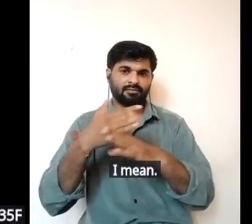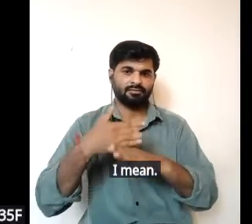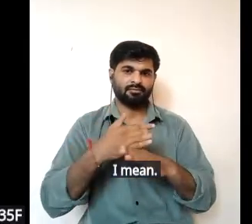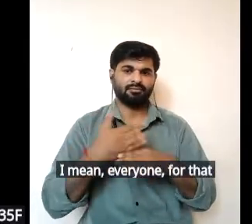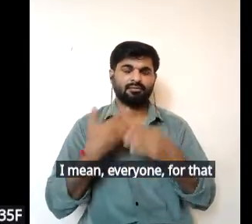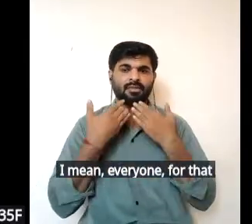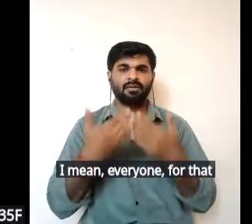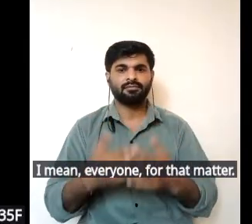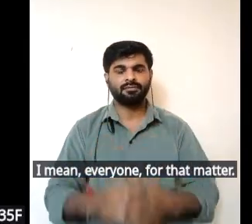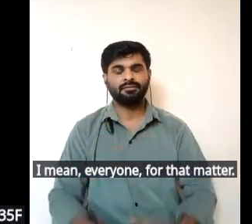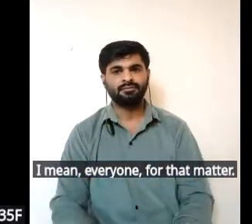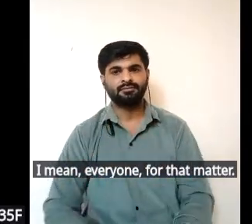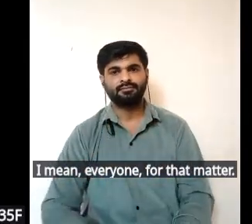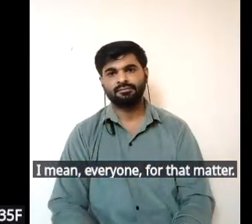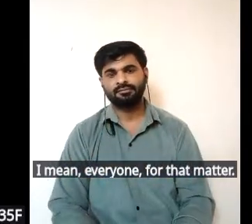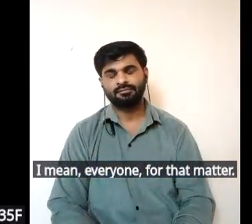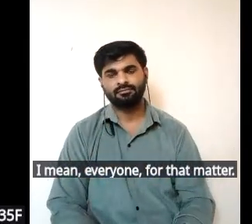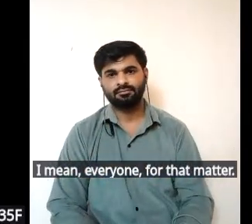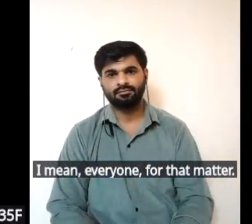matter.